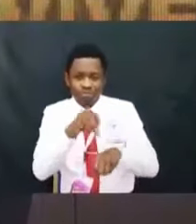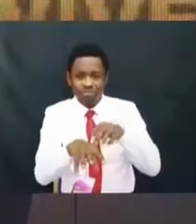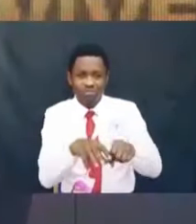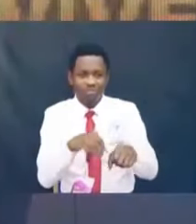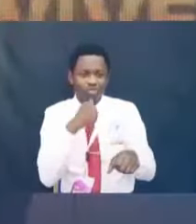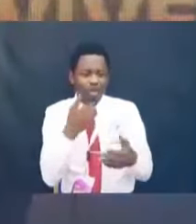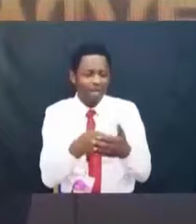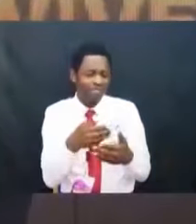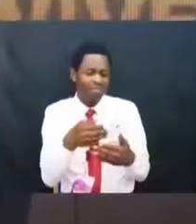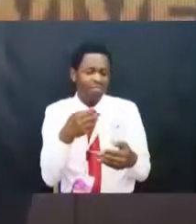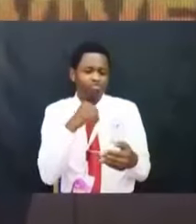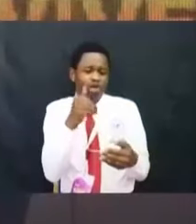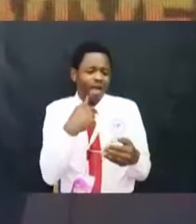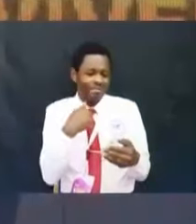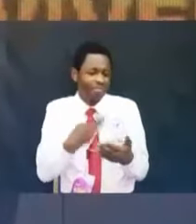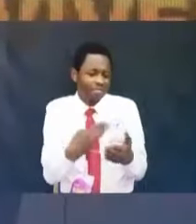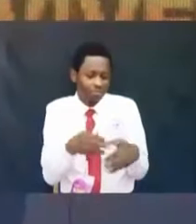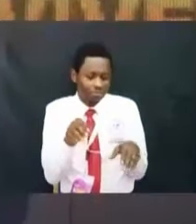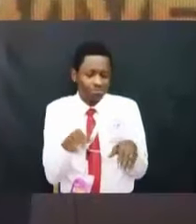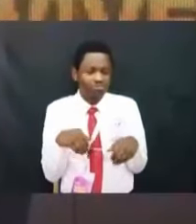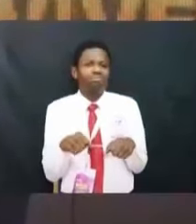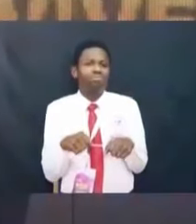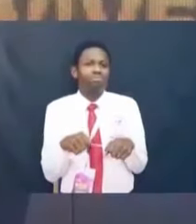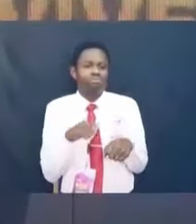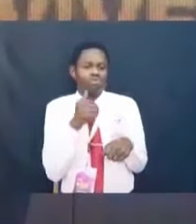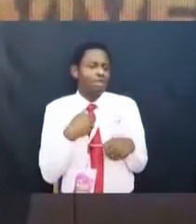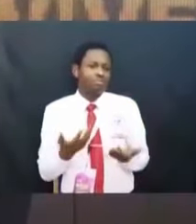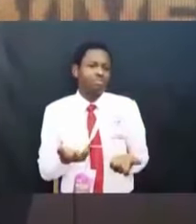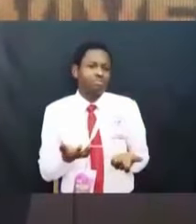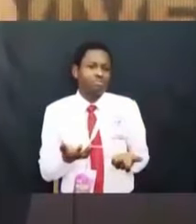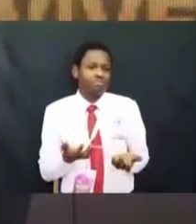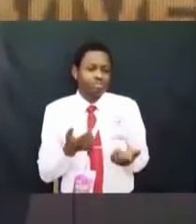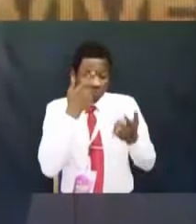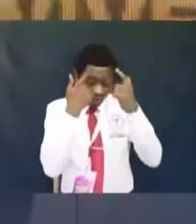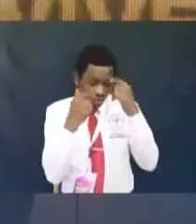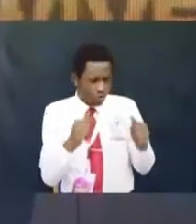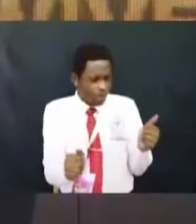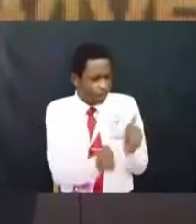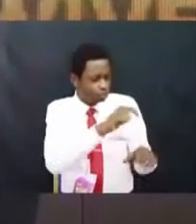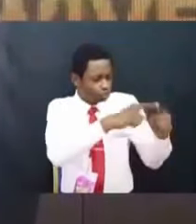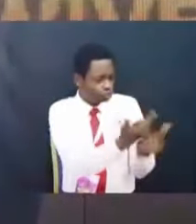their arms. Because most often they are not such group, they don't have to give.